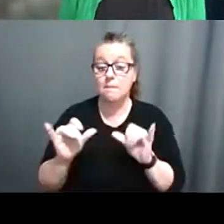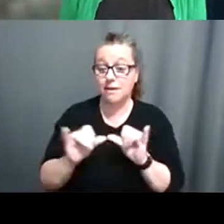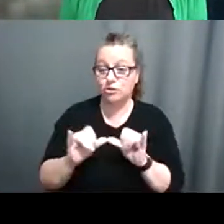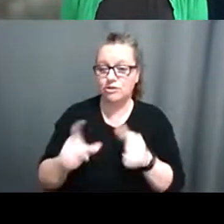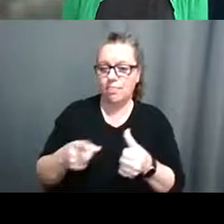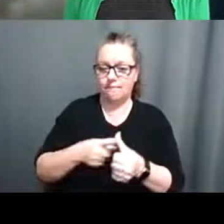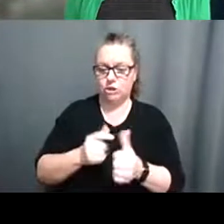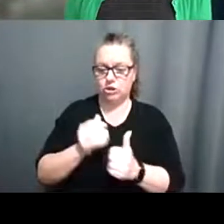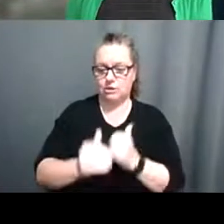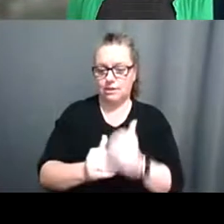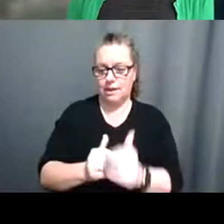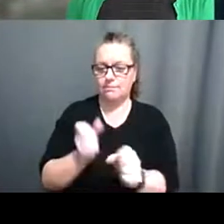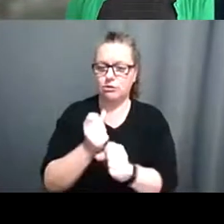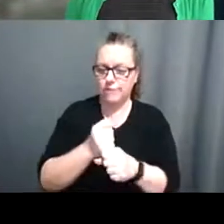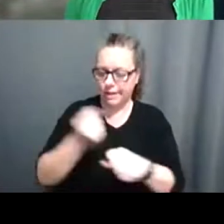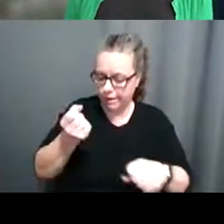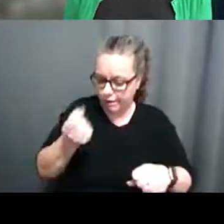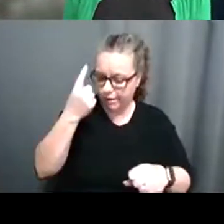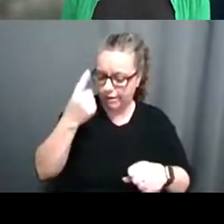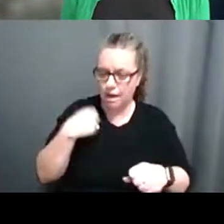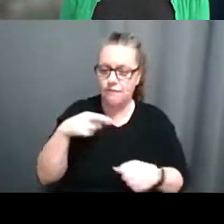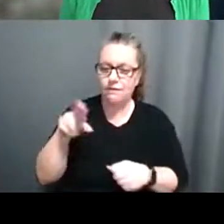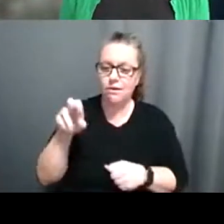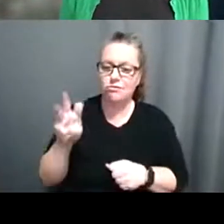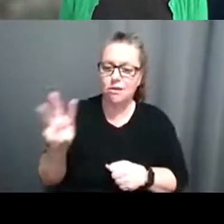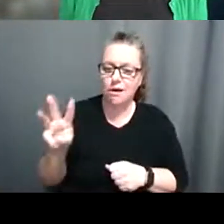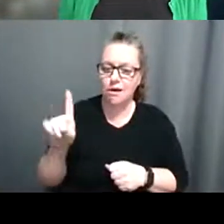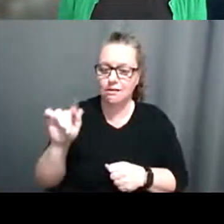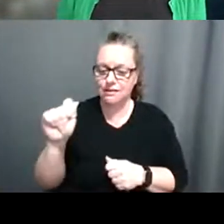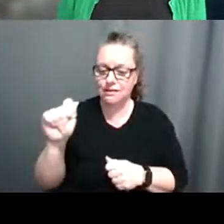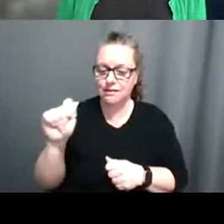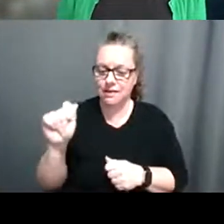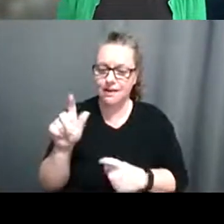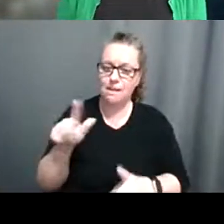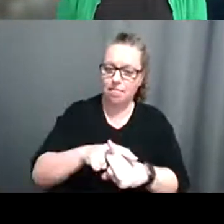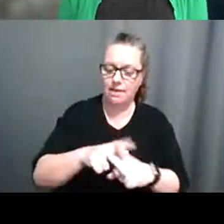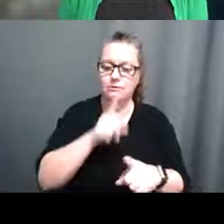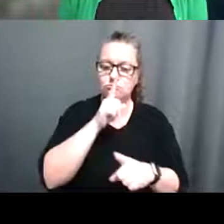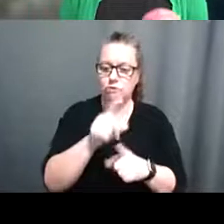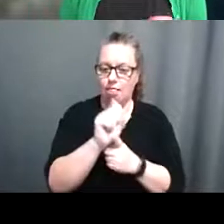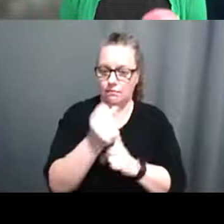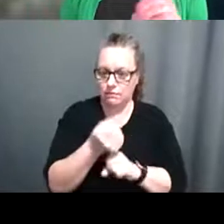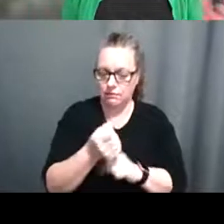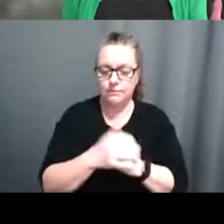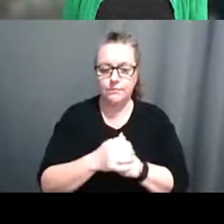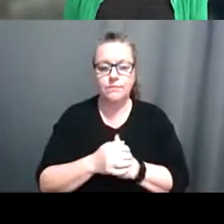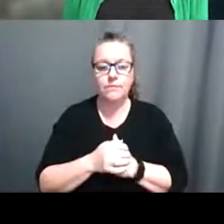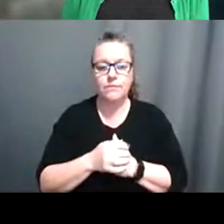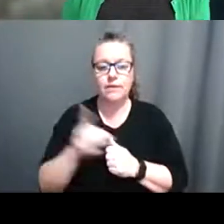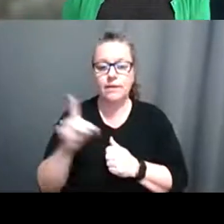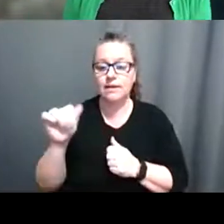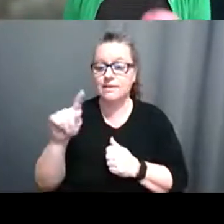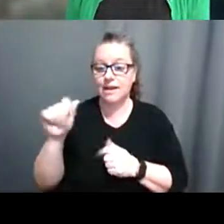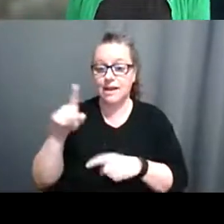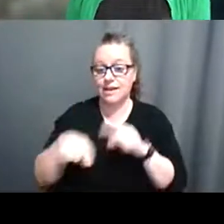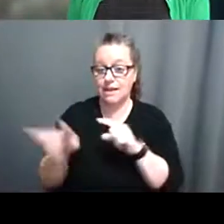step to making sense of the raw data and applying it in a real situation. So data cannot be picked,